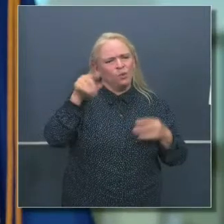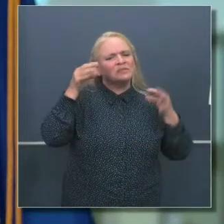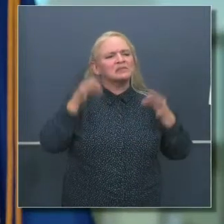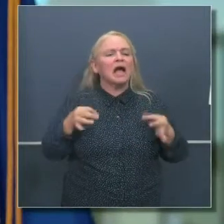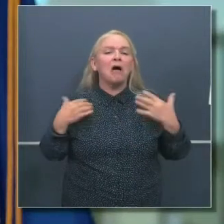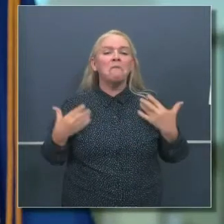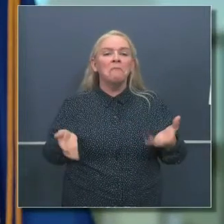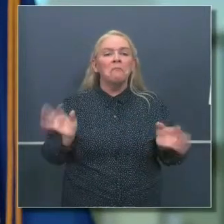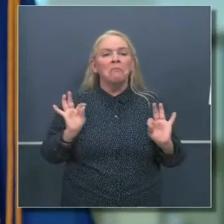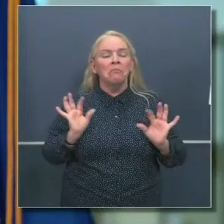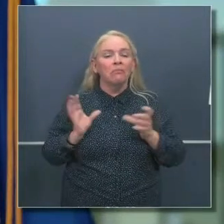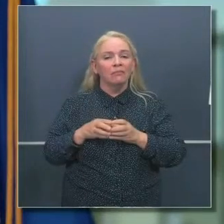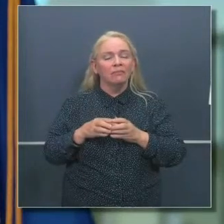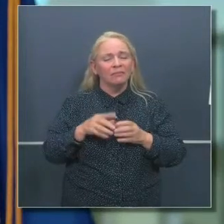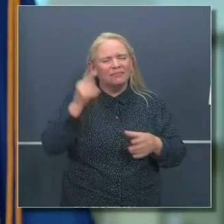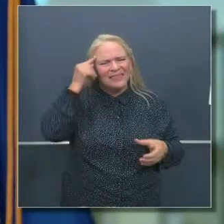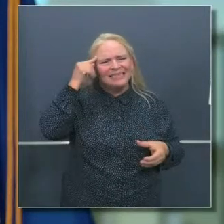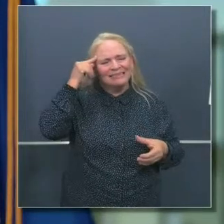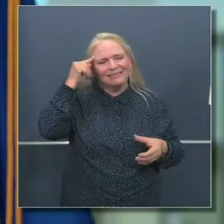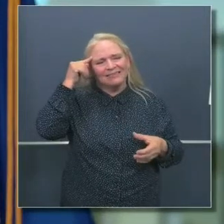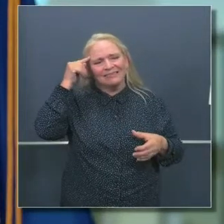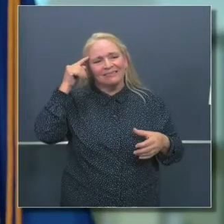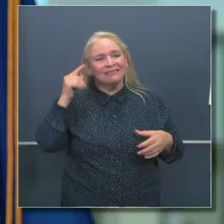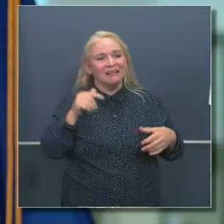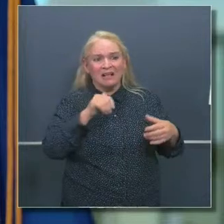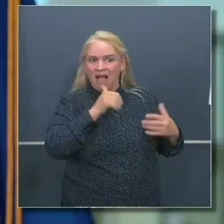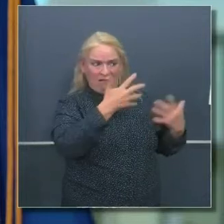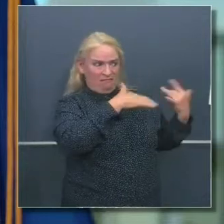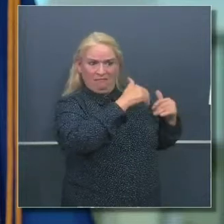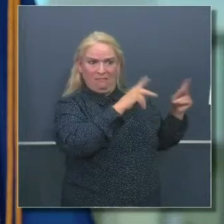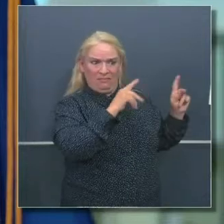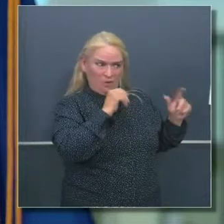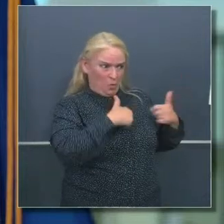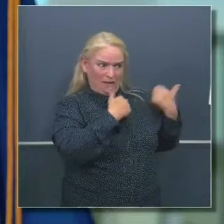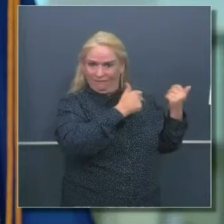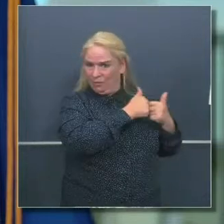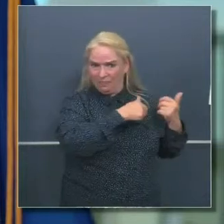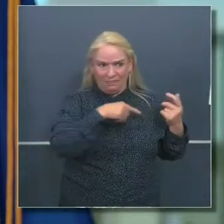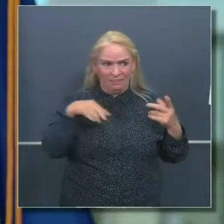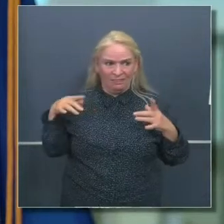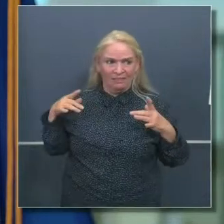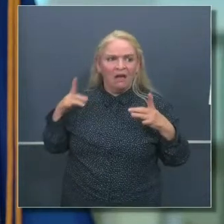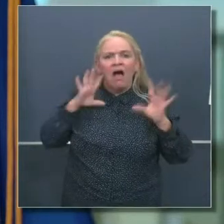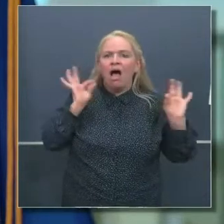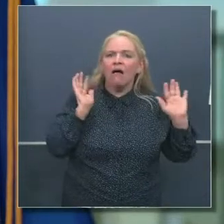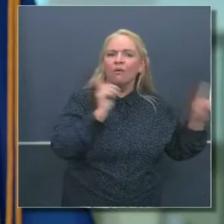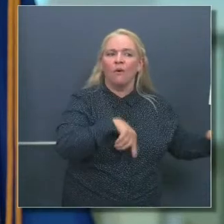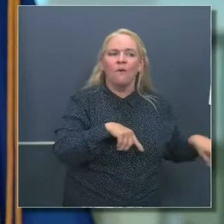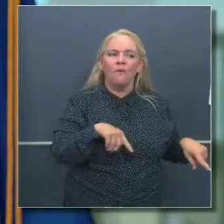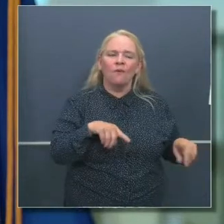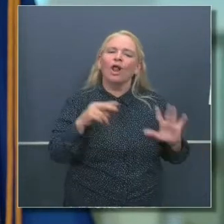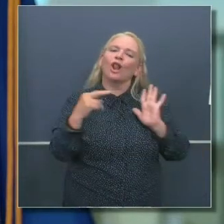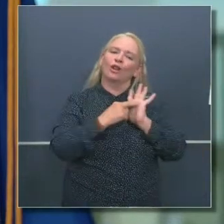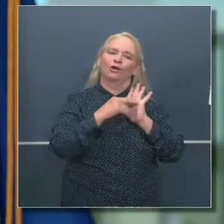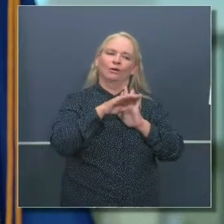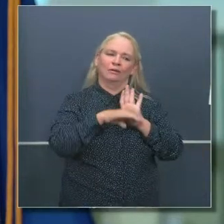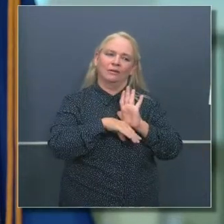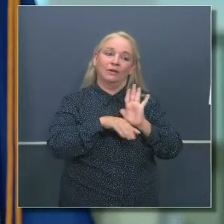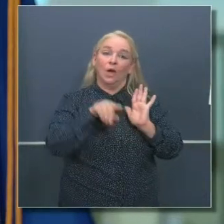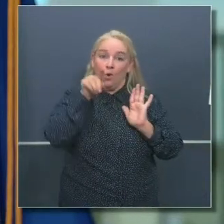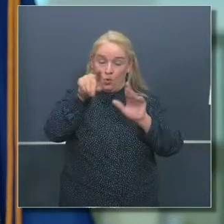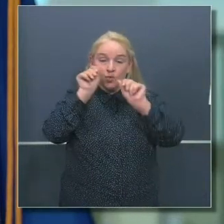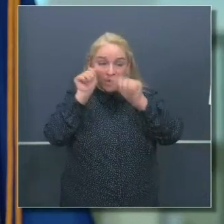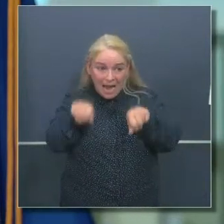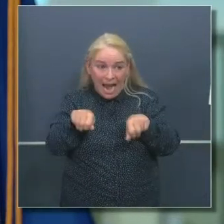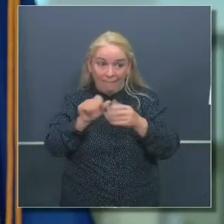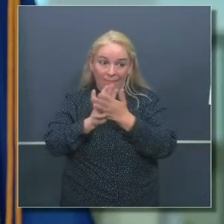or strangers or neighbors you haven't been with in some time over the course of the weekend, and just consider one of those stats may be you. And